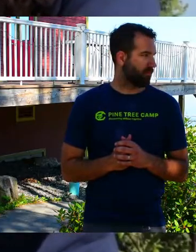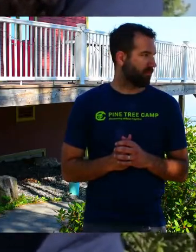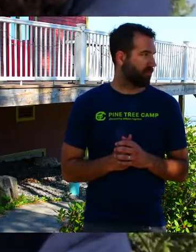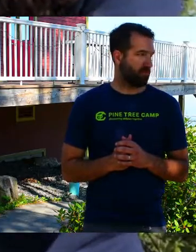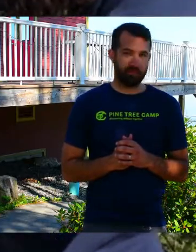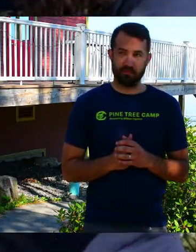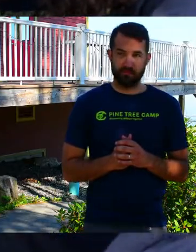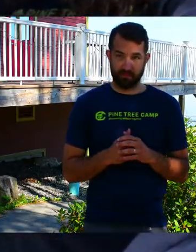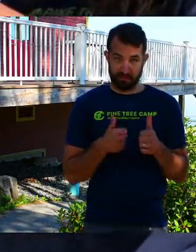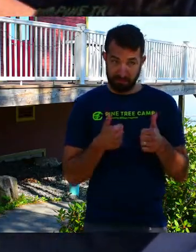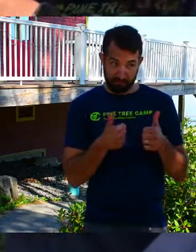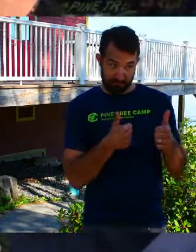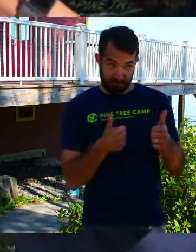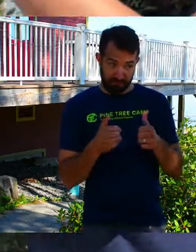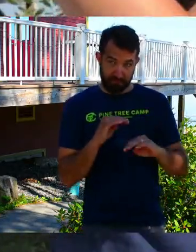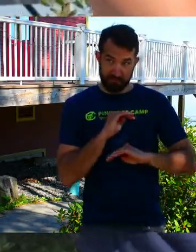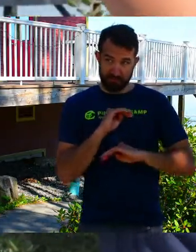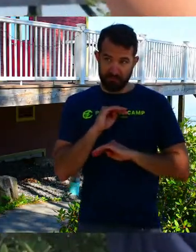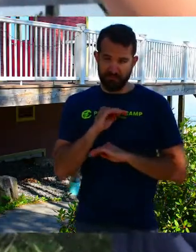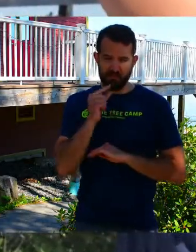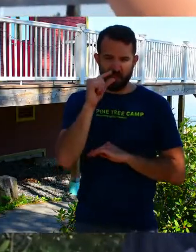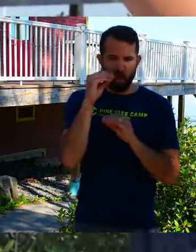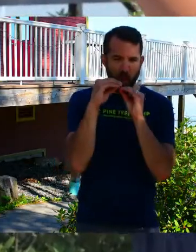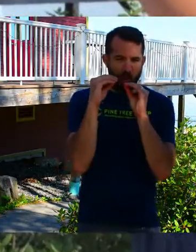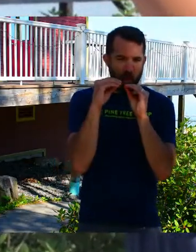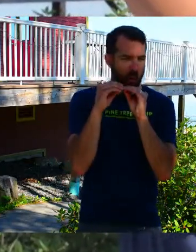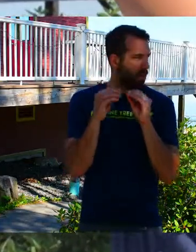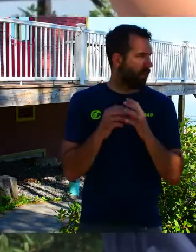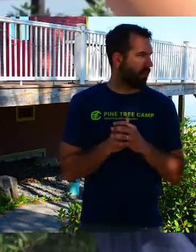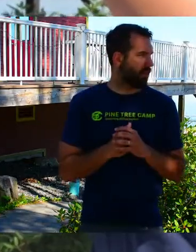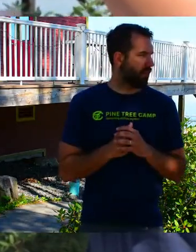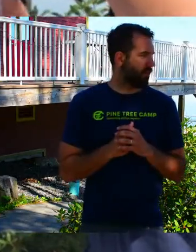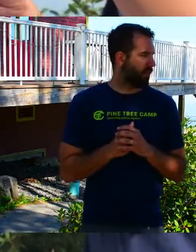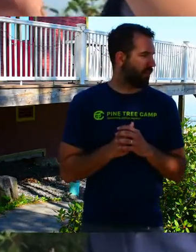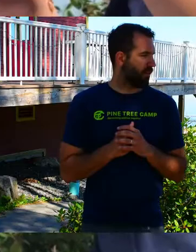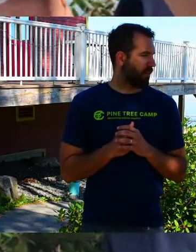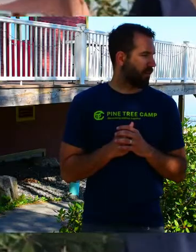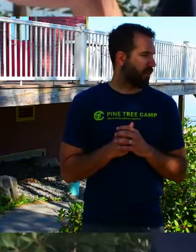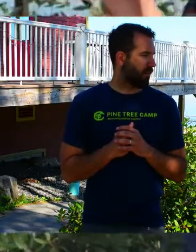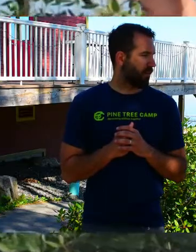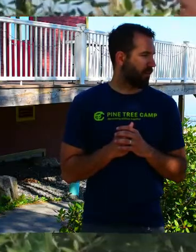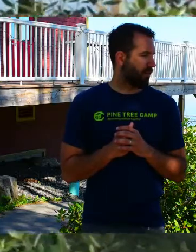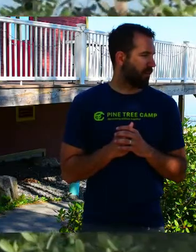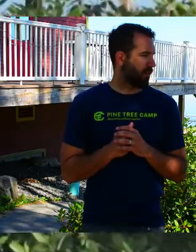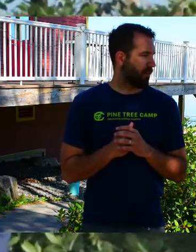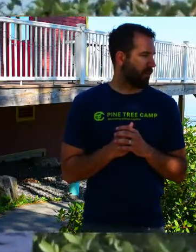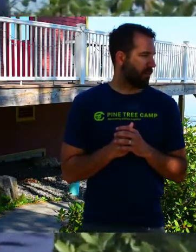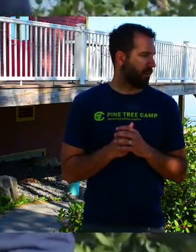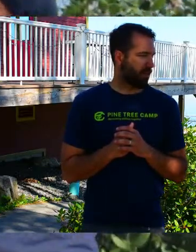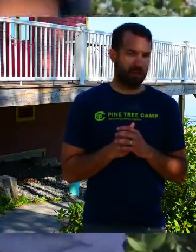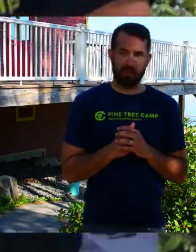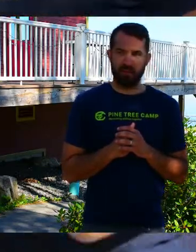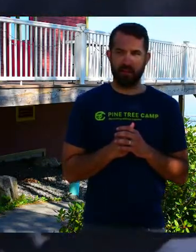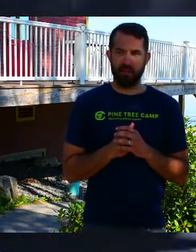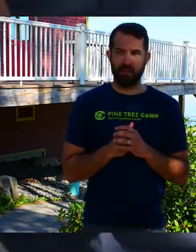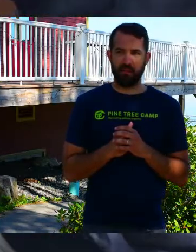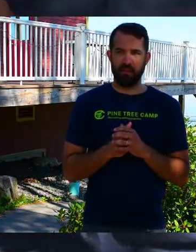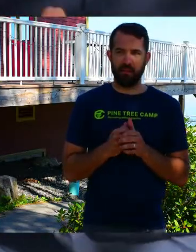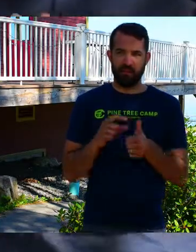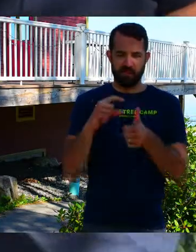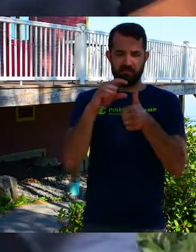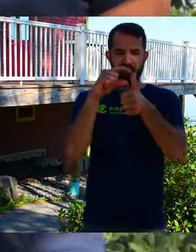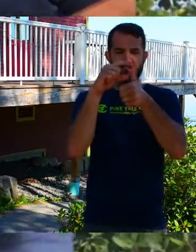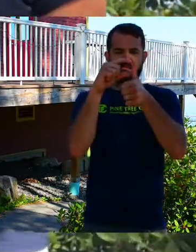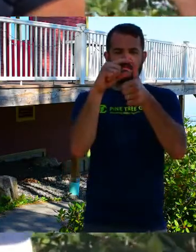How's that? Let's go a little bit more. So the way I like to measure an inch is just kind of this tip of my thumb. So if I hold it here, I'd say just add a little bit more just so we have